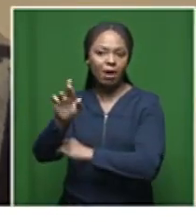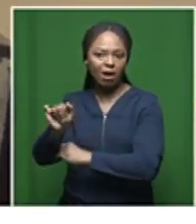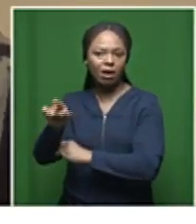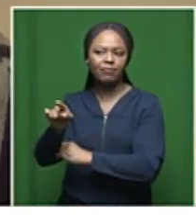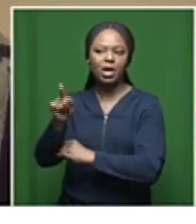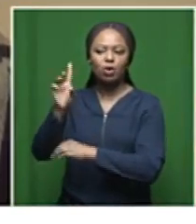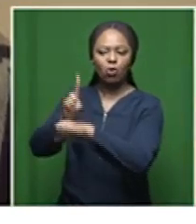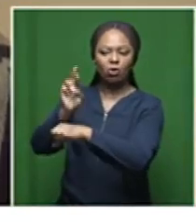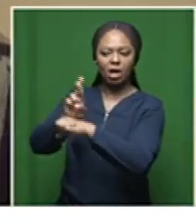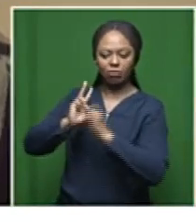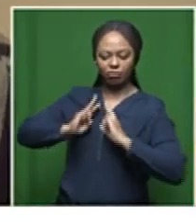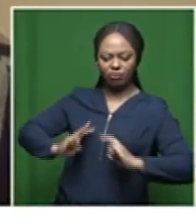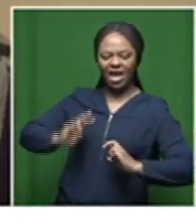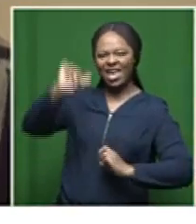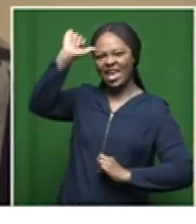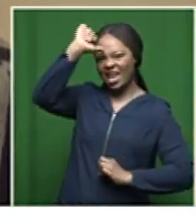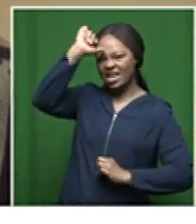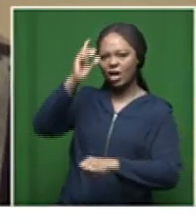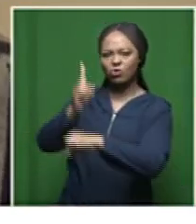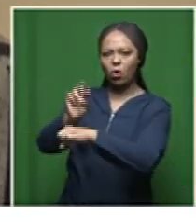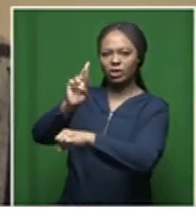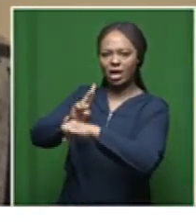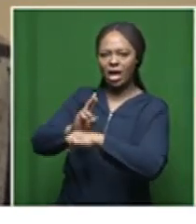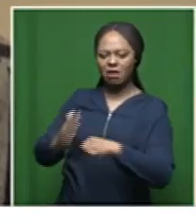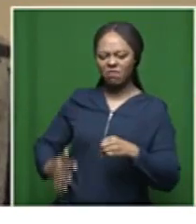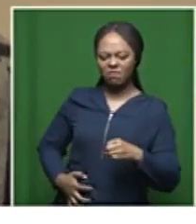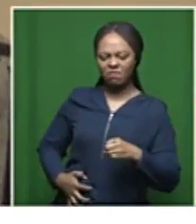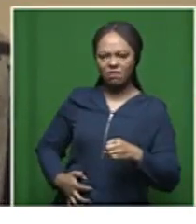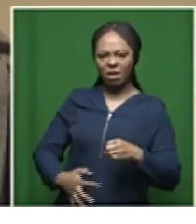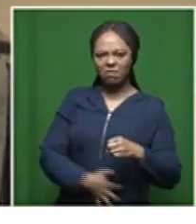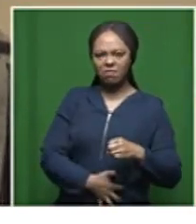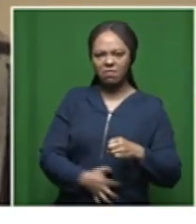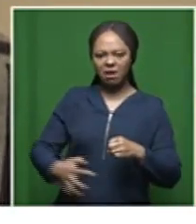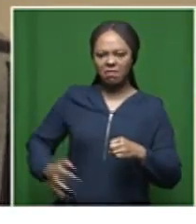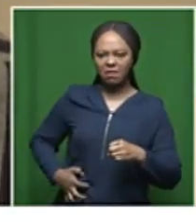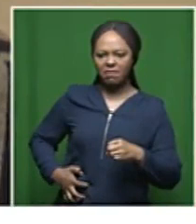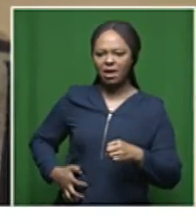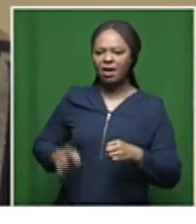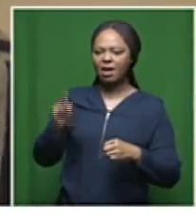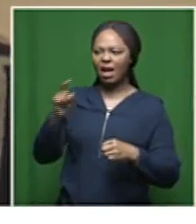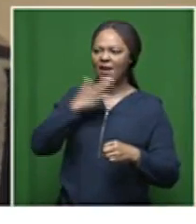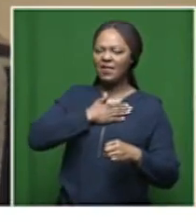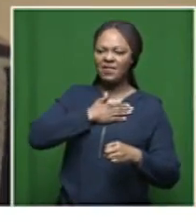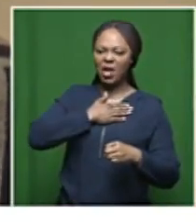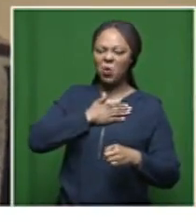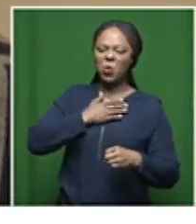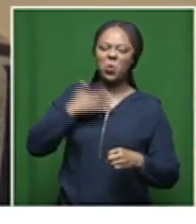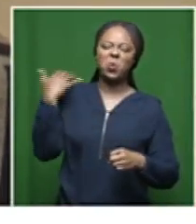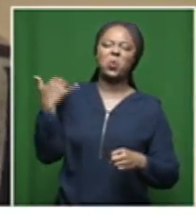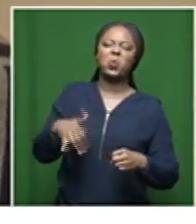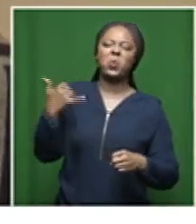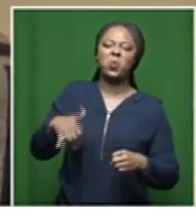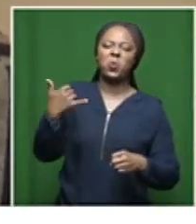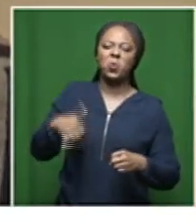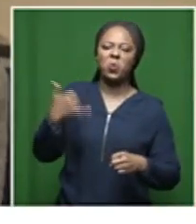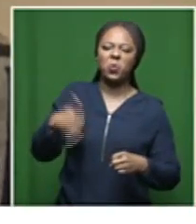and this one Indian doctor touched my stomach, and at that time I felt extreme pain. And when I